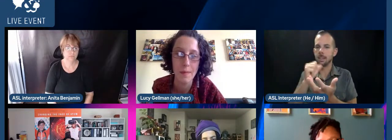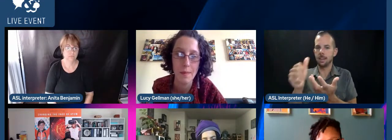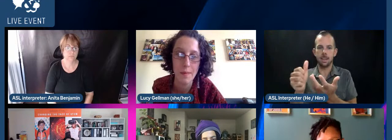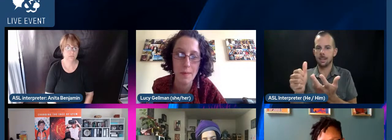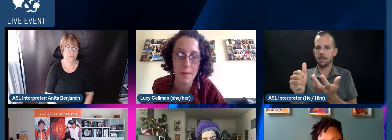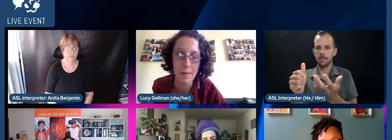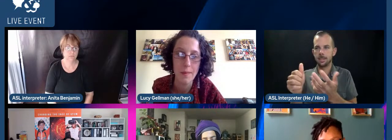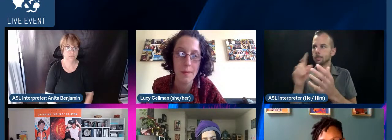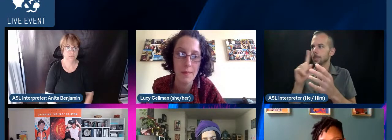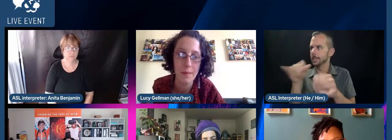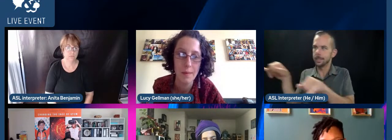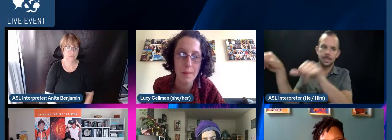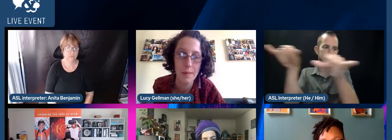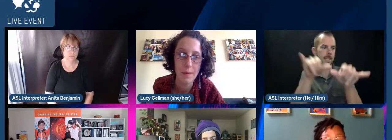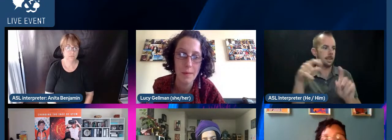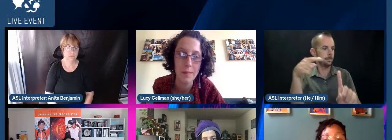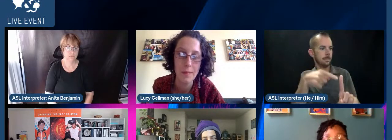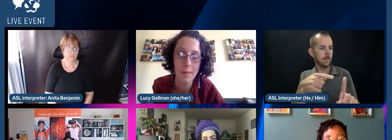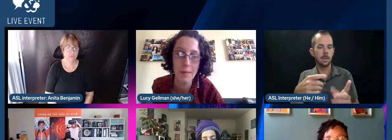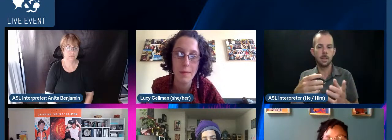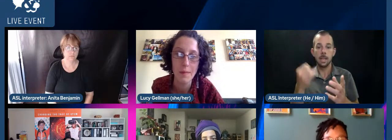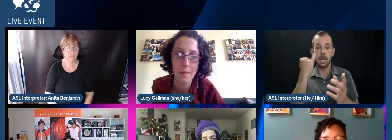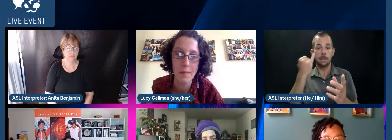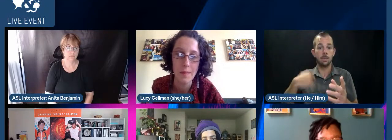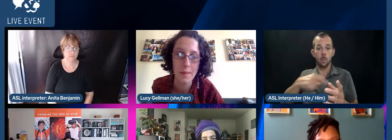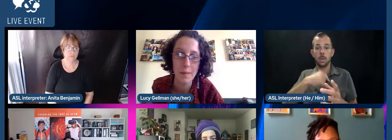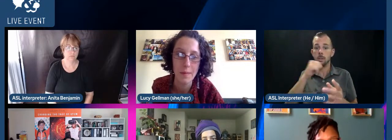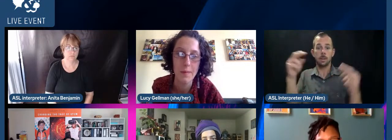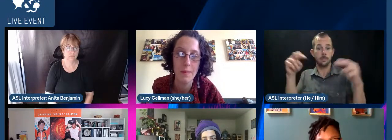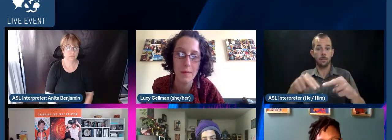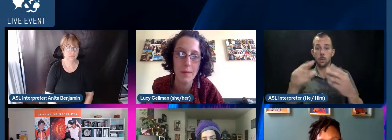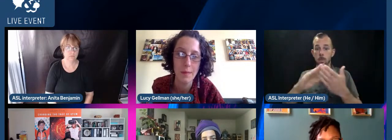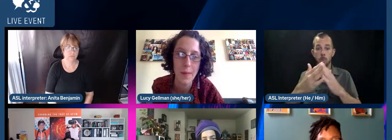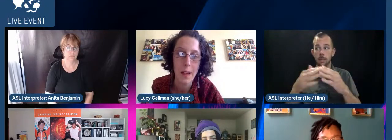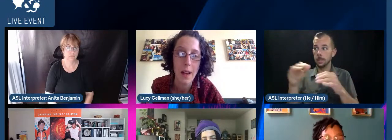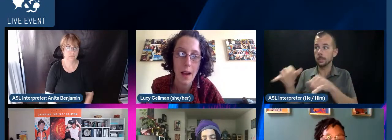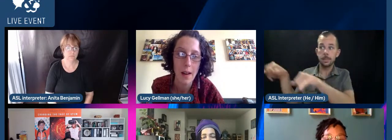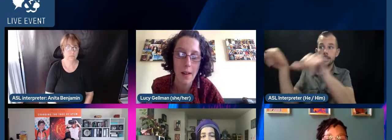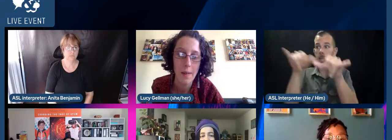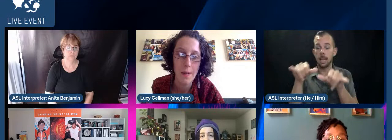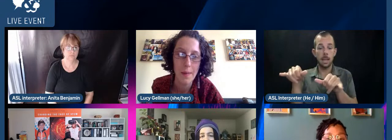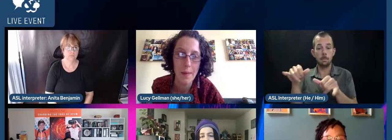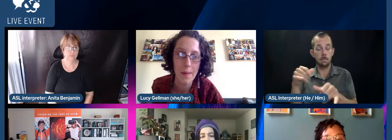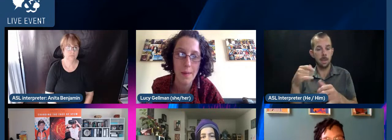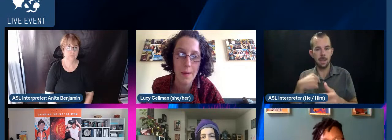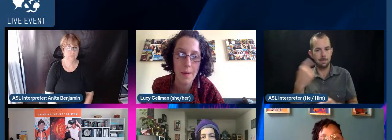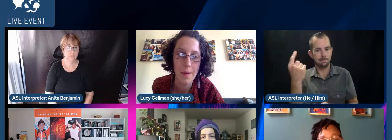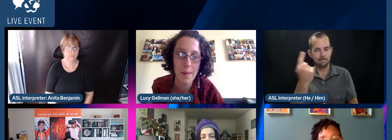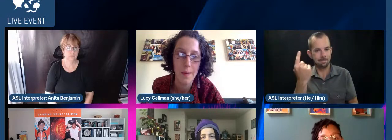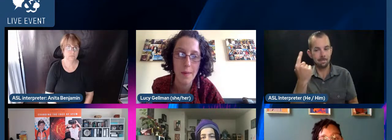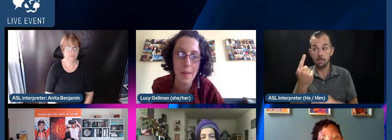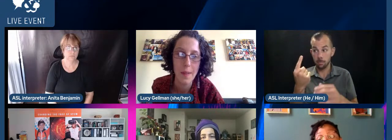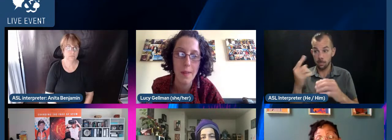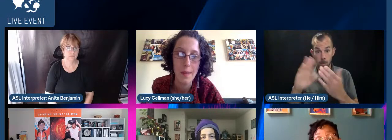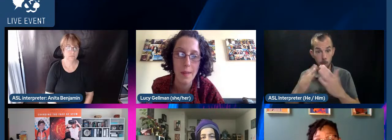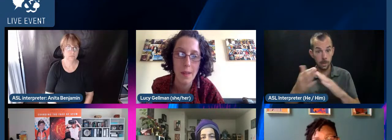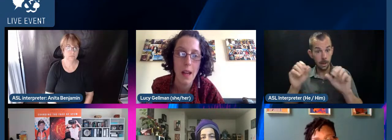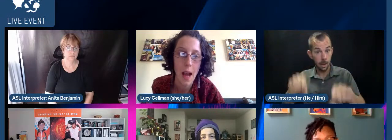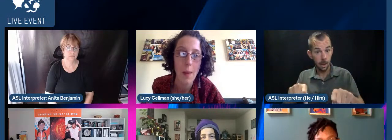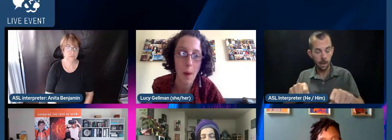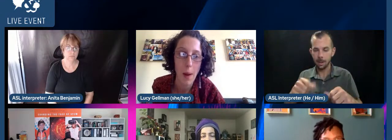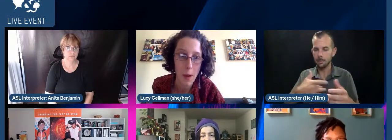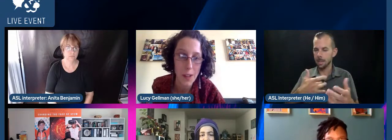don't think of ourselves as being inherently in community? What if community isn't possible in the way that we think? Like, I think that there are other ways to think about what's going